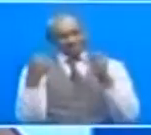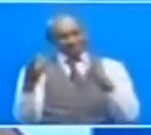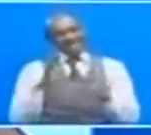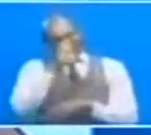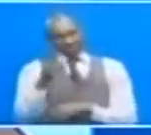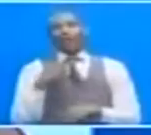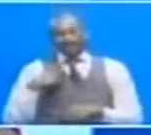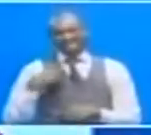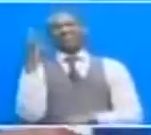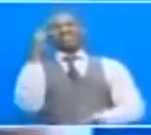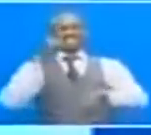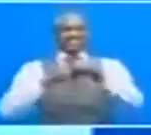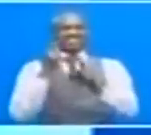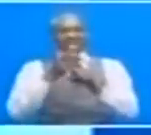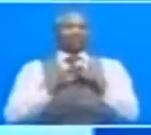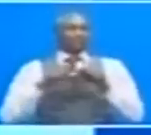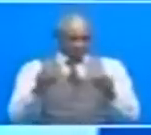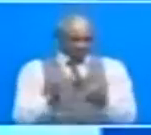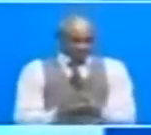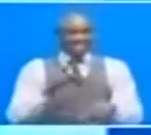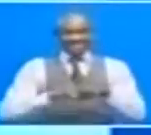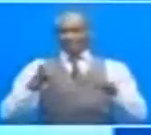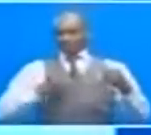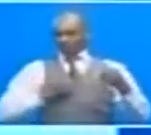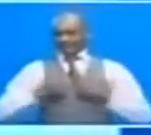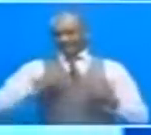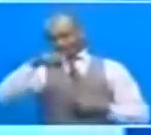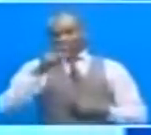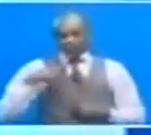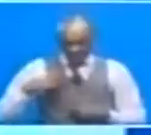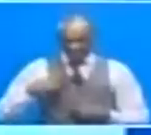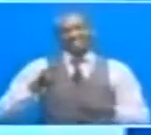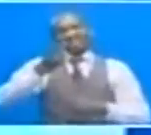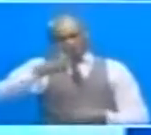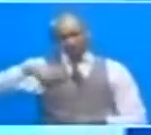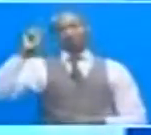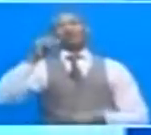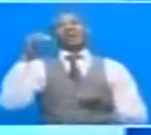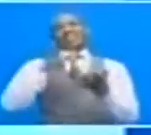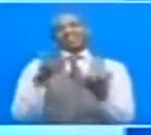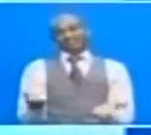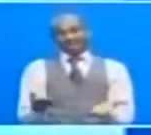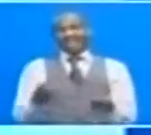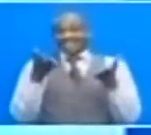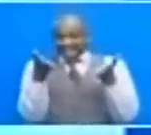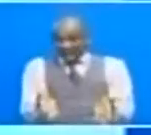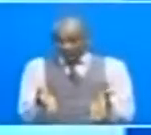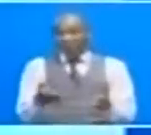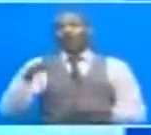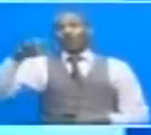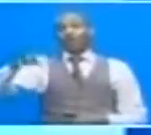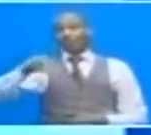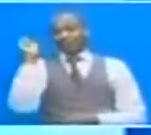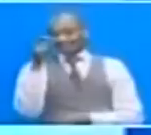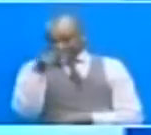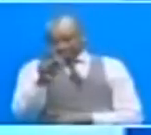Africa. Just hours after the Rwandan president got closer to getting a green light to run again, Congolese President Denis Sassou has